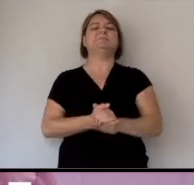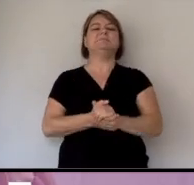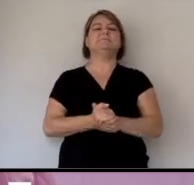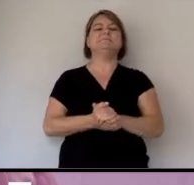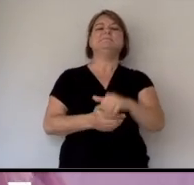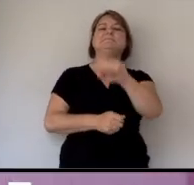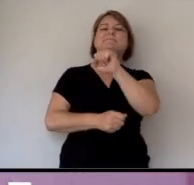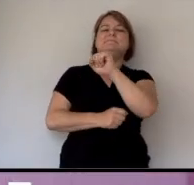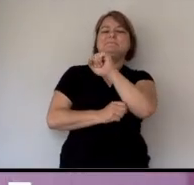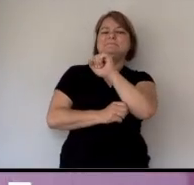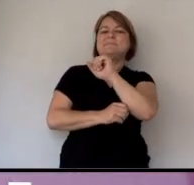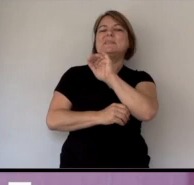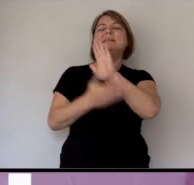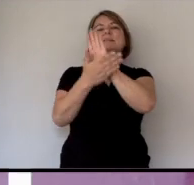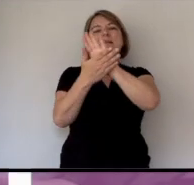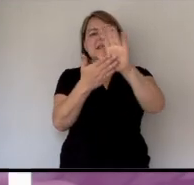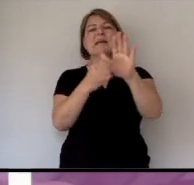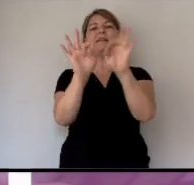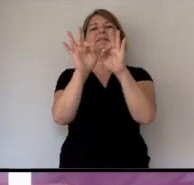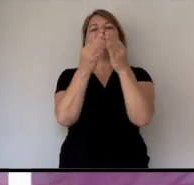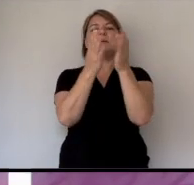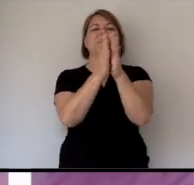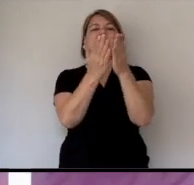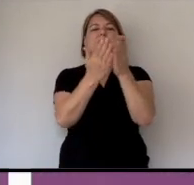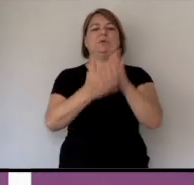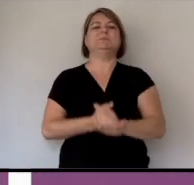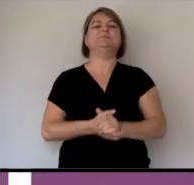This Drag Queen Storytime is brought to you by the Rainbow